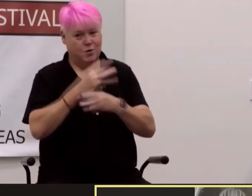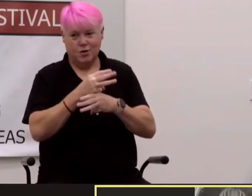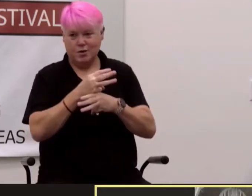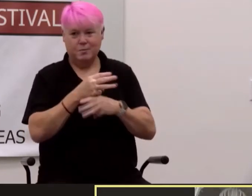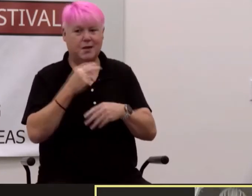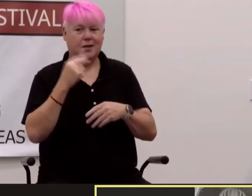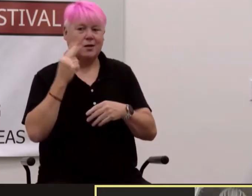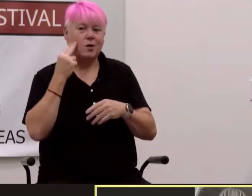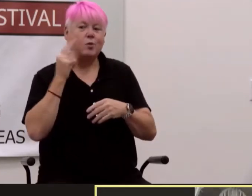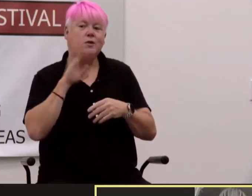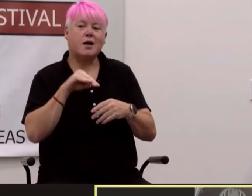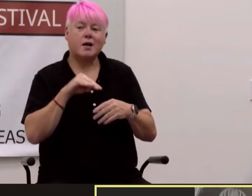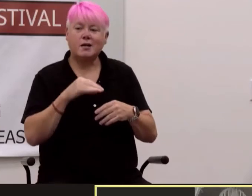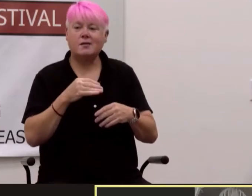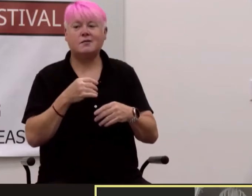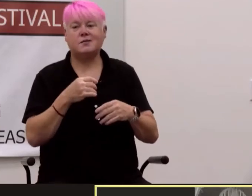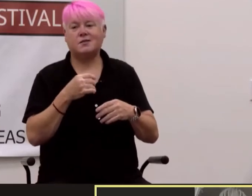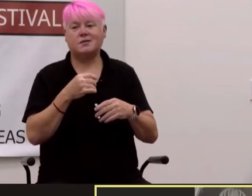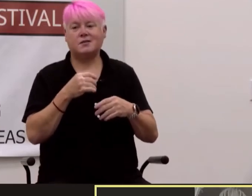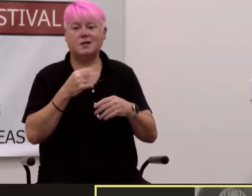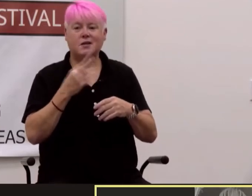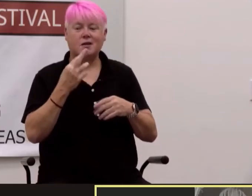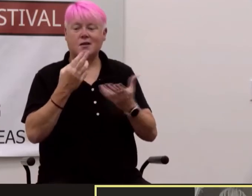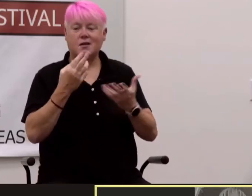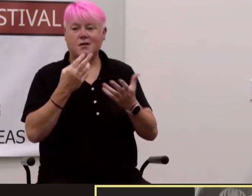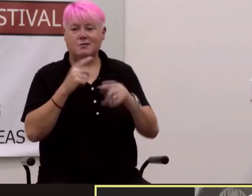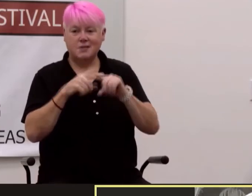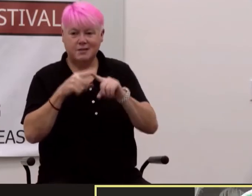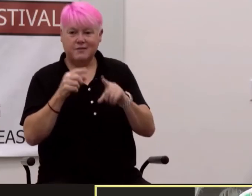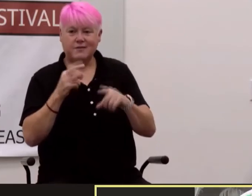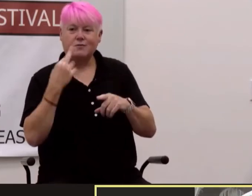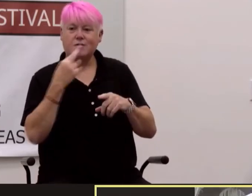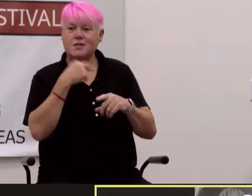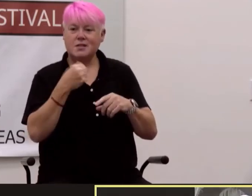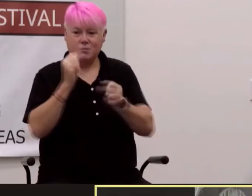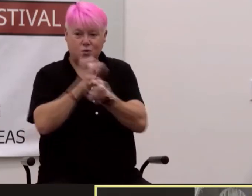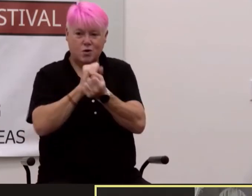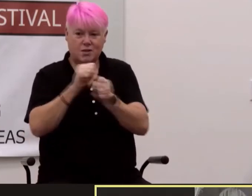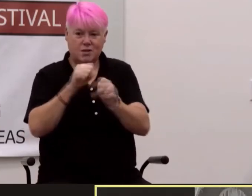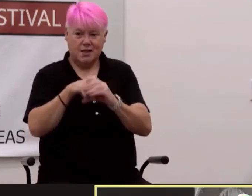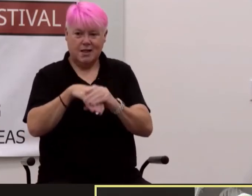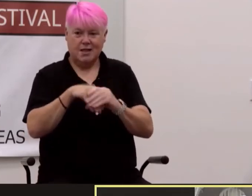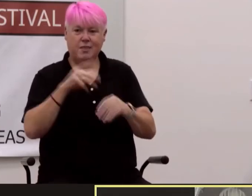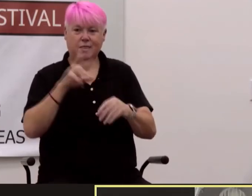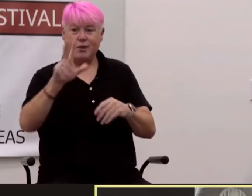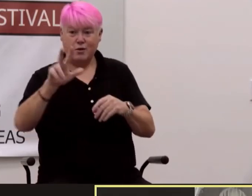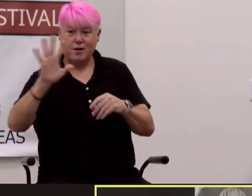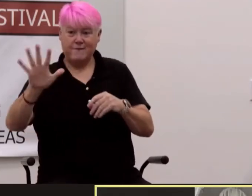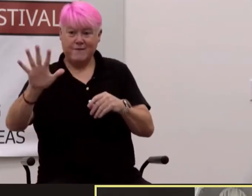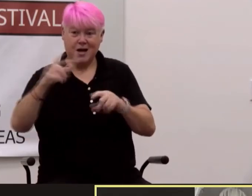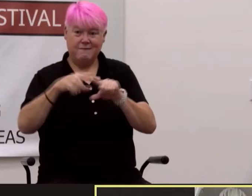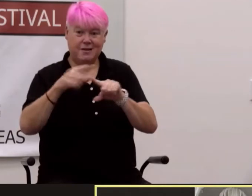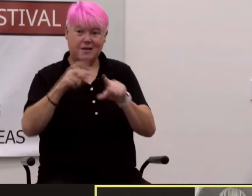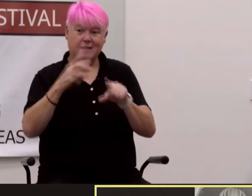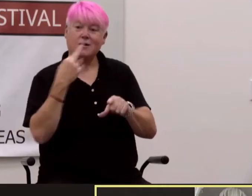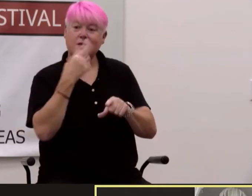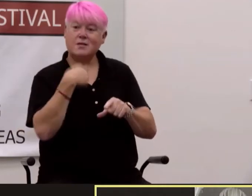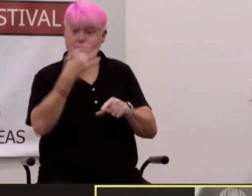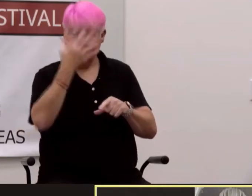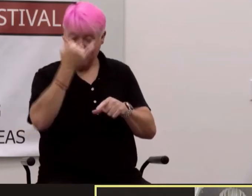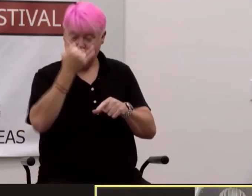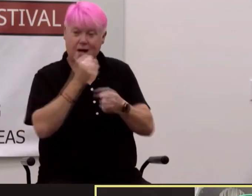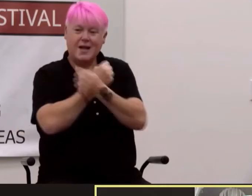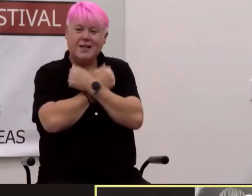bistros, sushi bars, breakfast. I've worked in like 35 restaurants, stages all over. But the reason why I love it so much